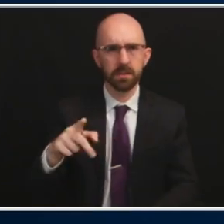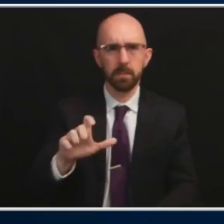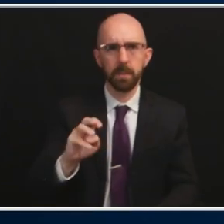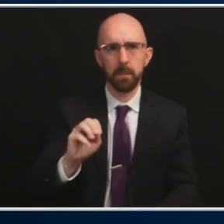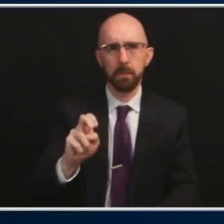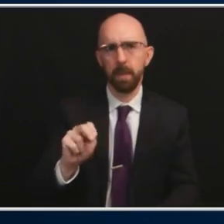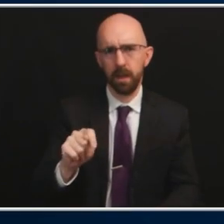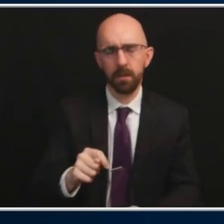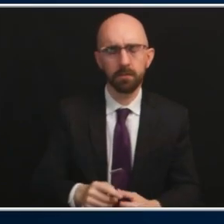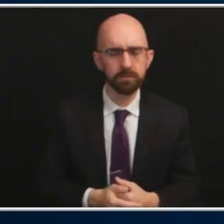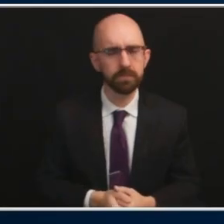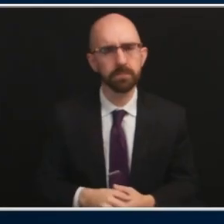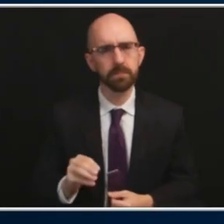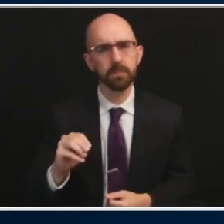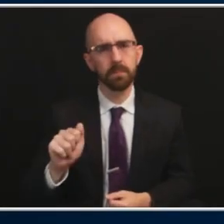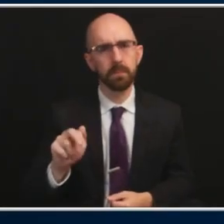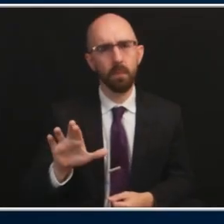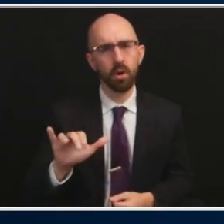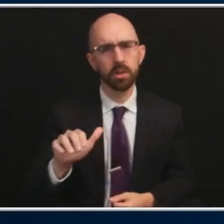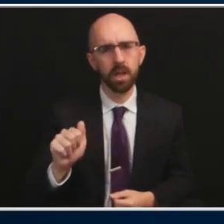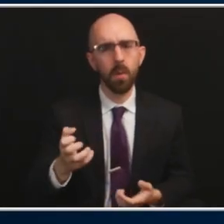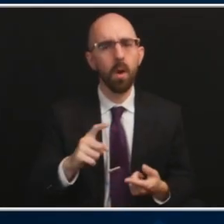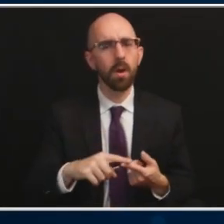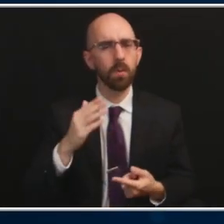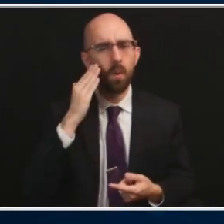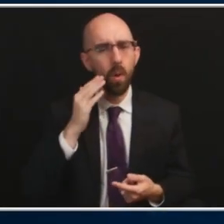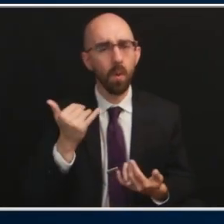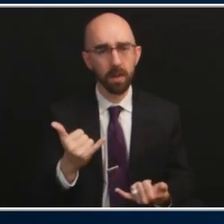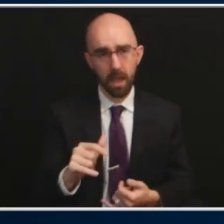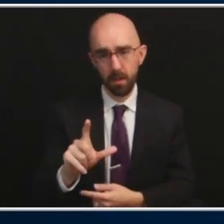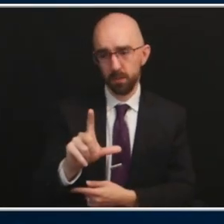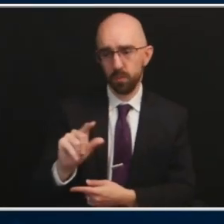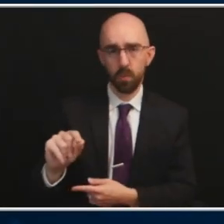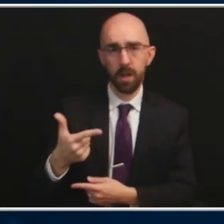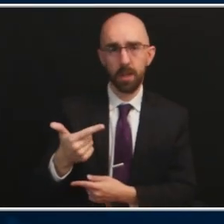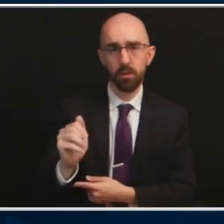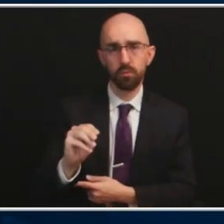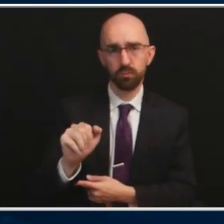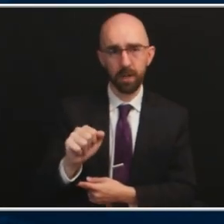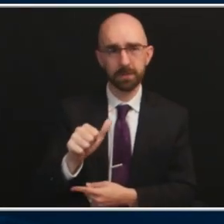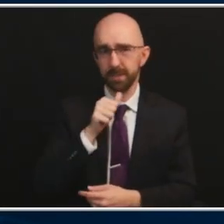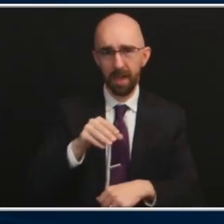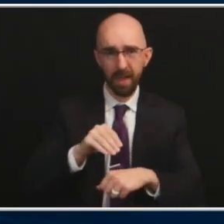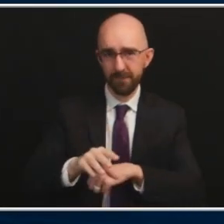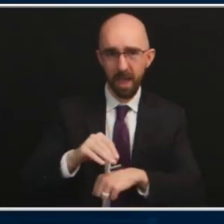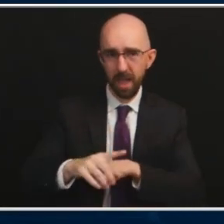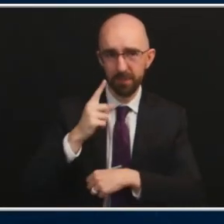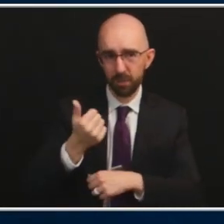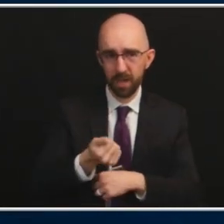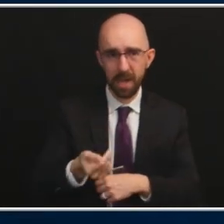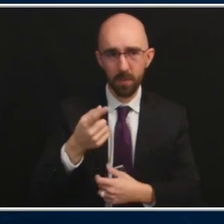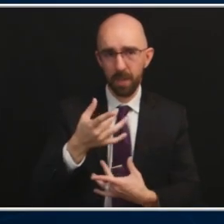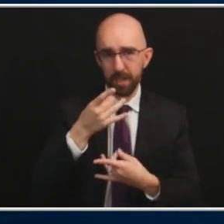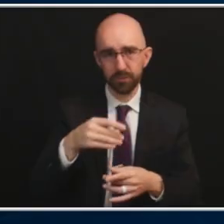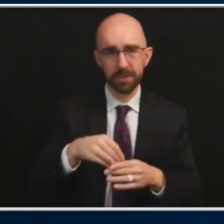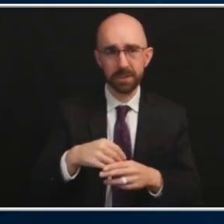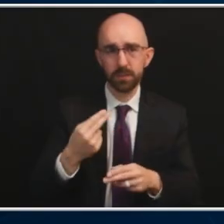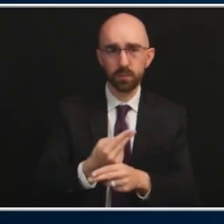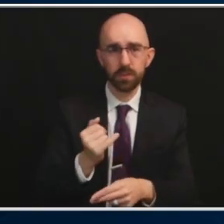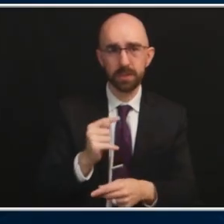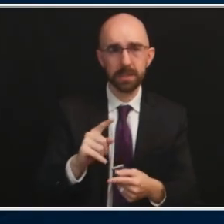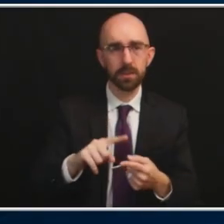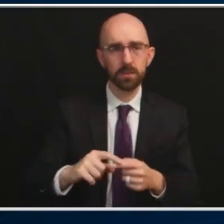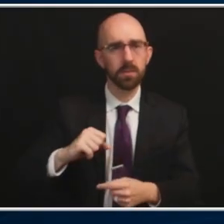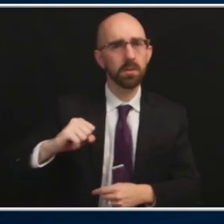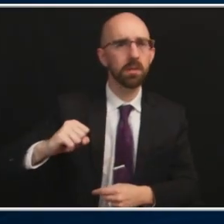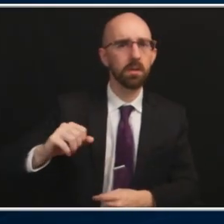to know, at this time, would taking 20 grams be inadvisable for anyone interested in taking it to stave off